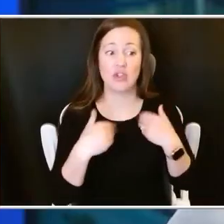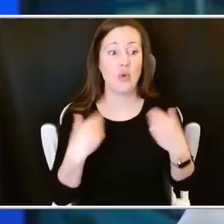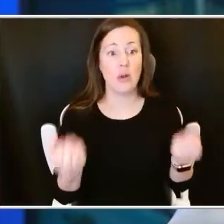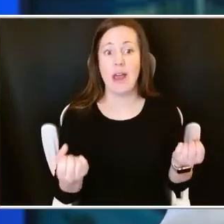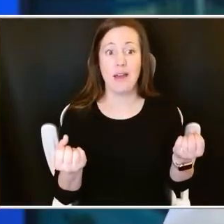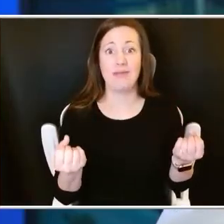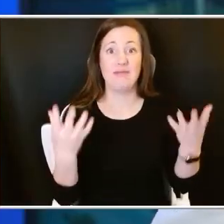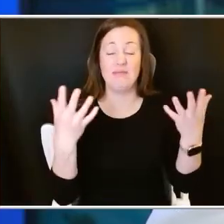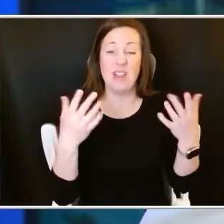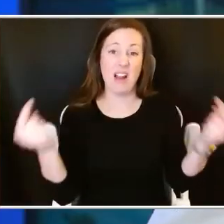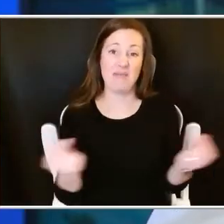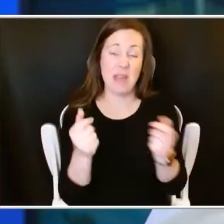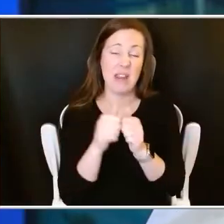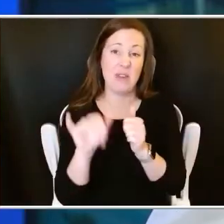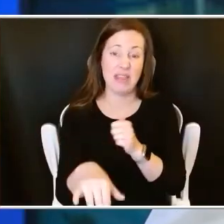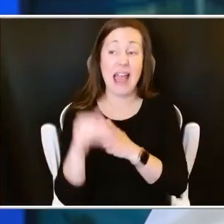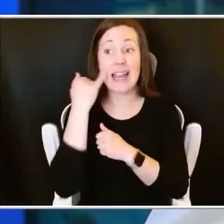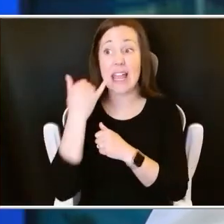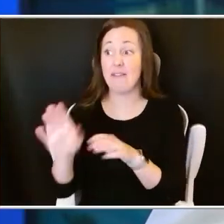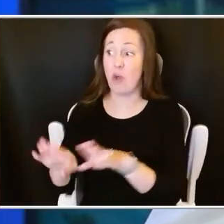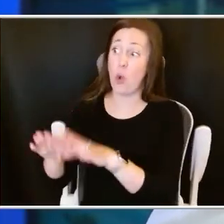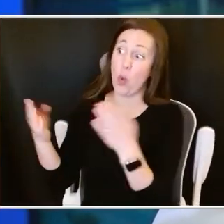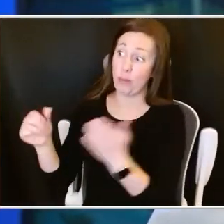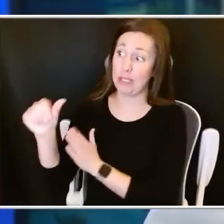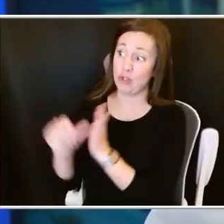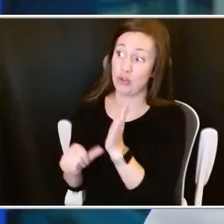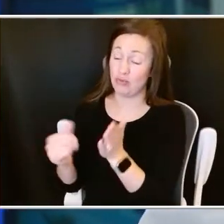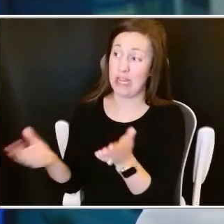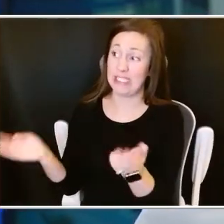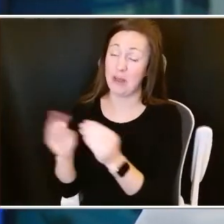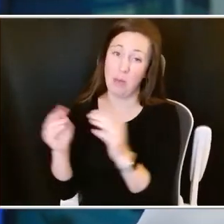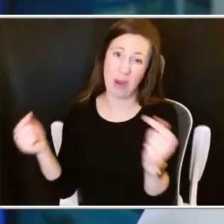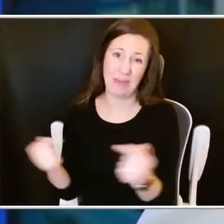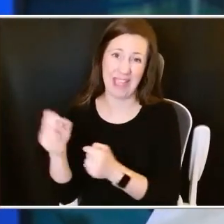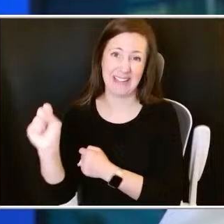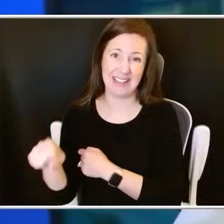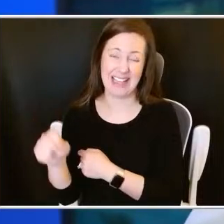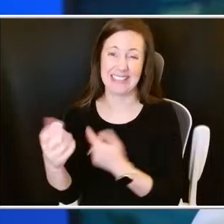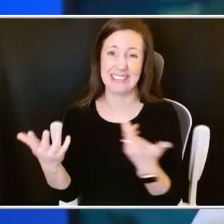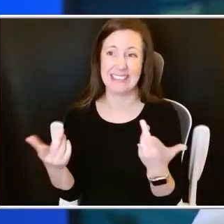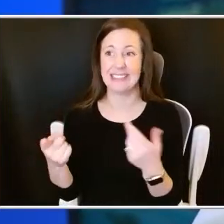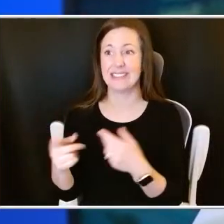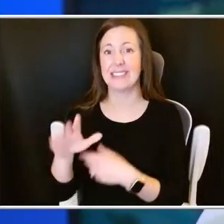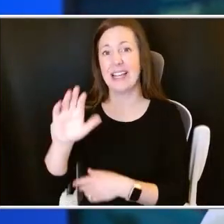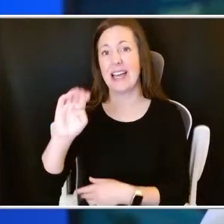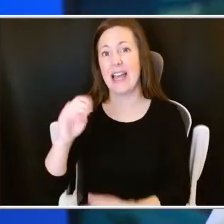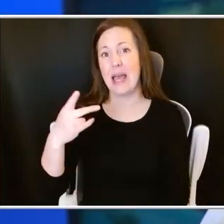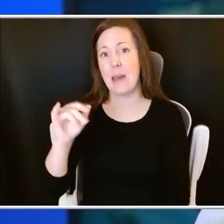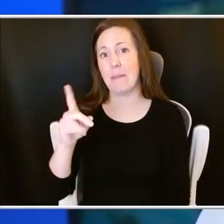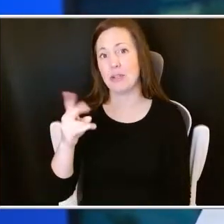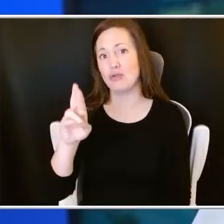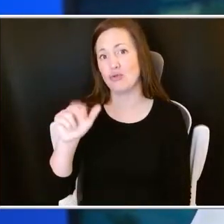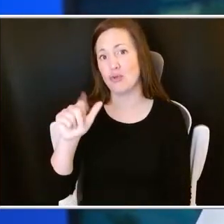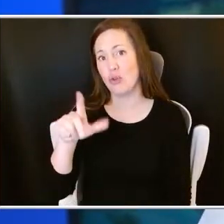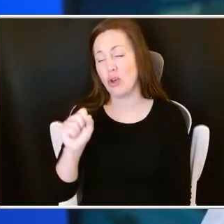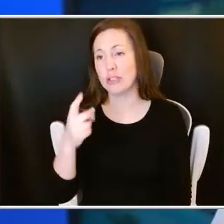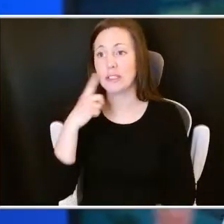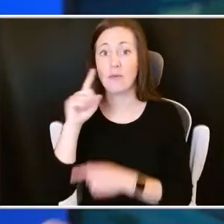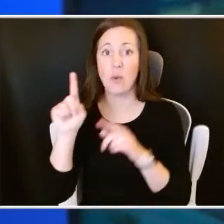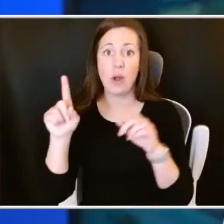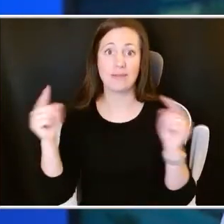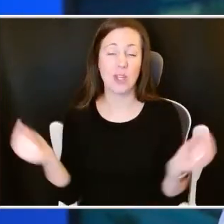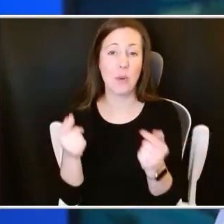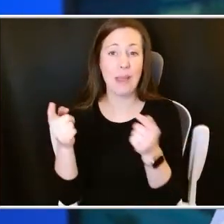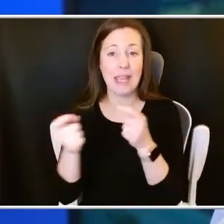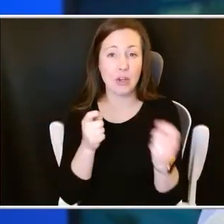surgery. When we go to open surgeries, that's a different thing. Then we're talking about epidurals for pain control while you're here in the hospital. We're